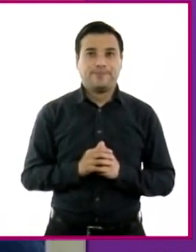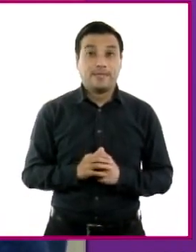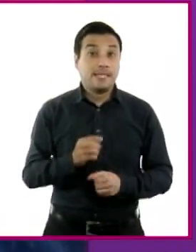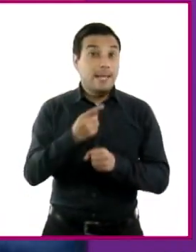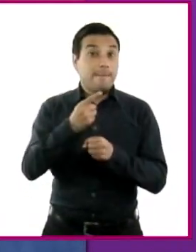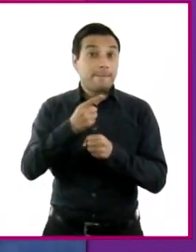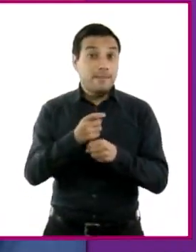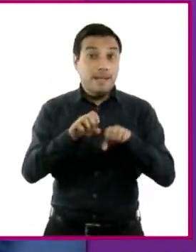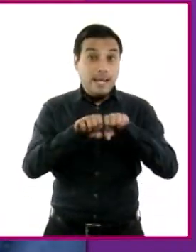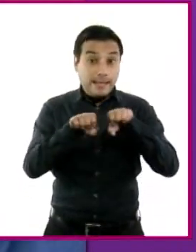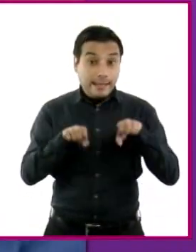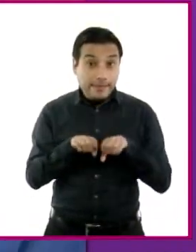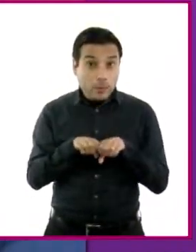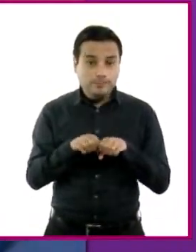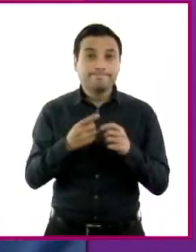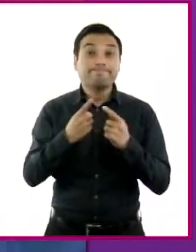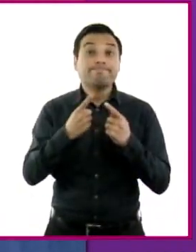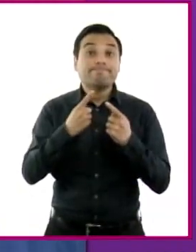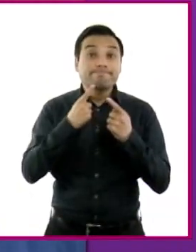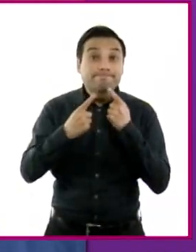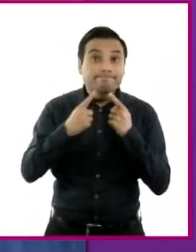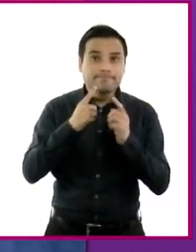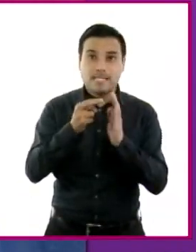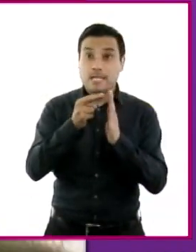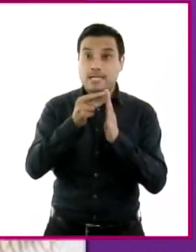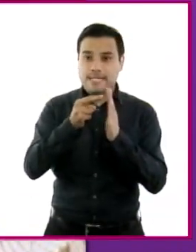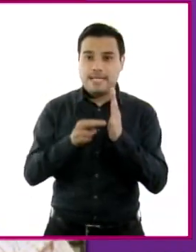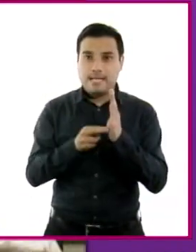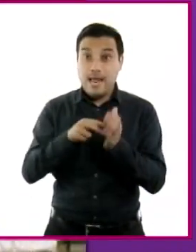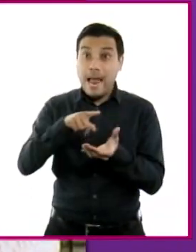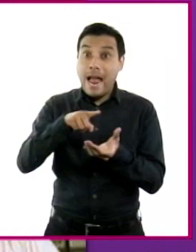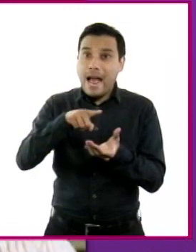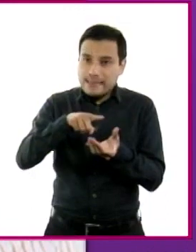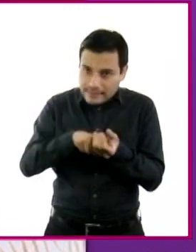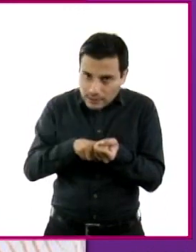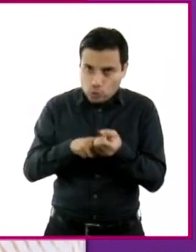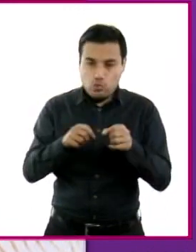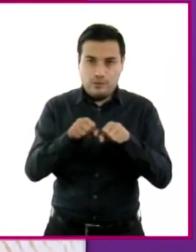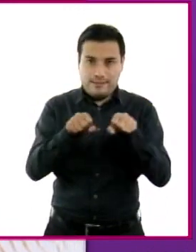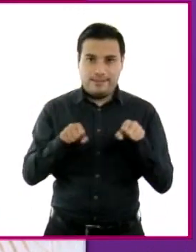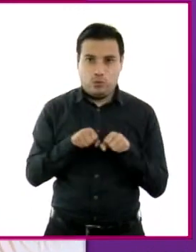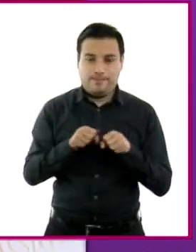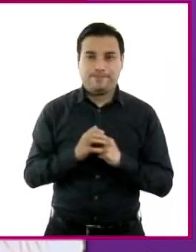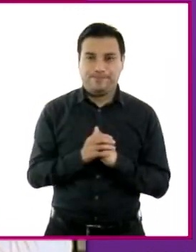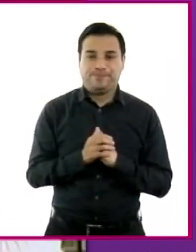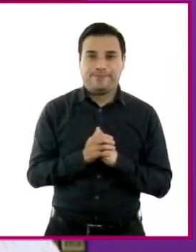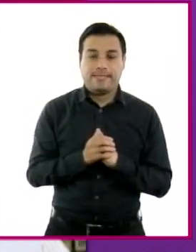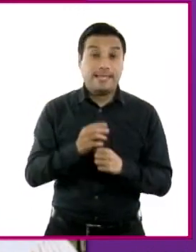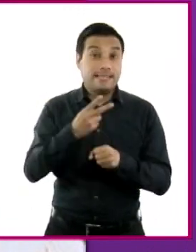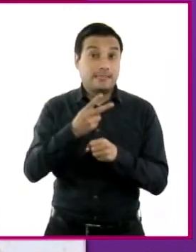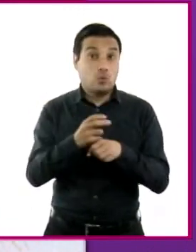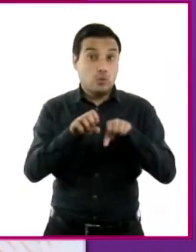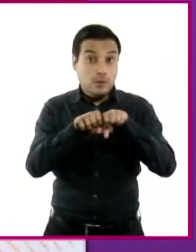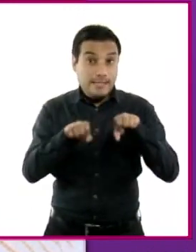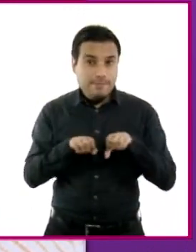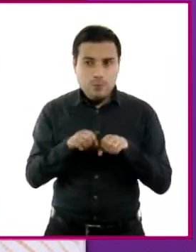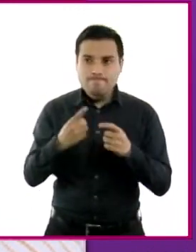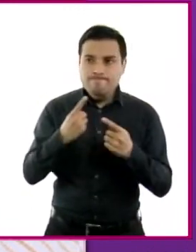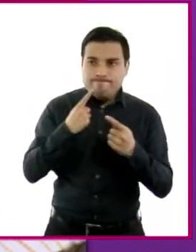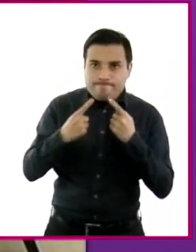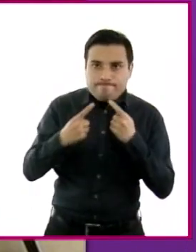men, must discuss the rules for indoors. And the second team must discuss the rules